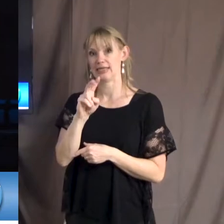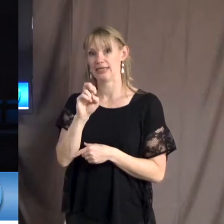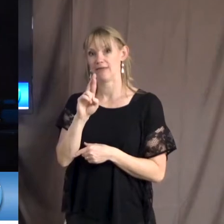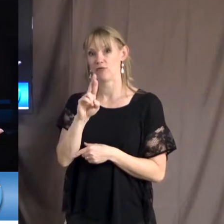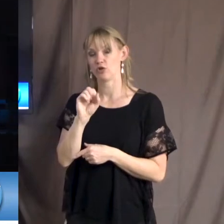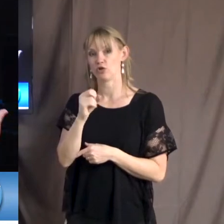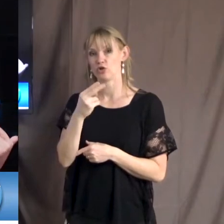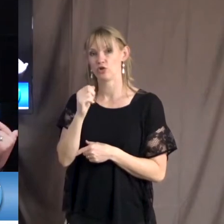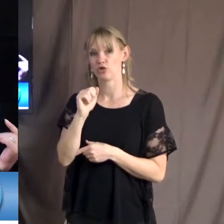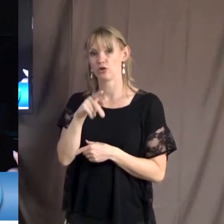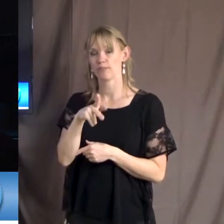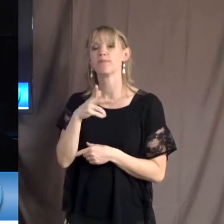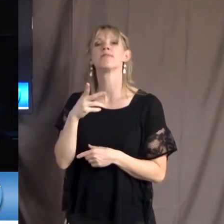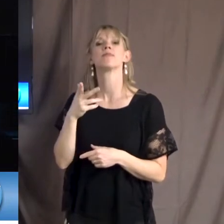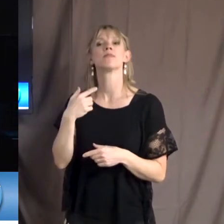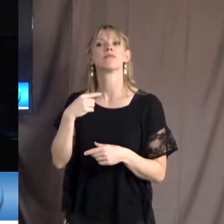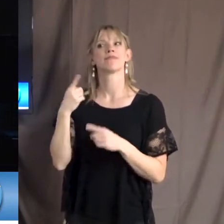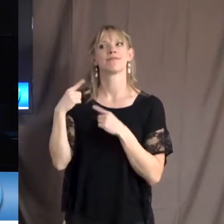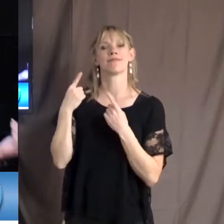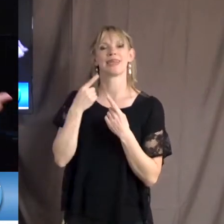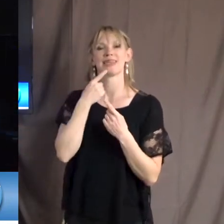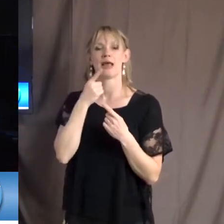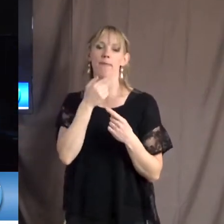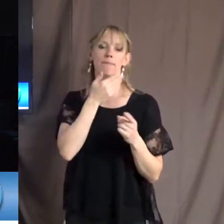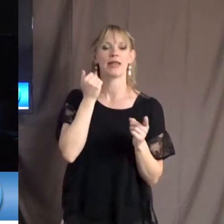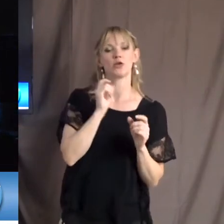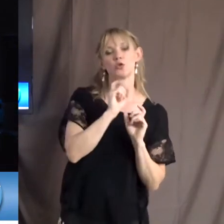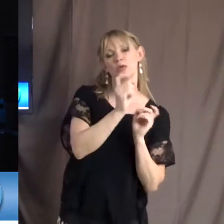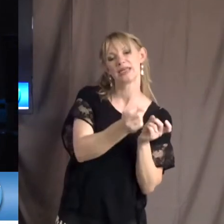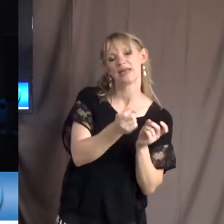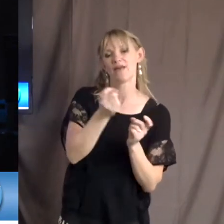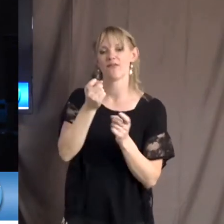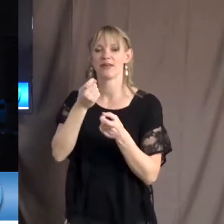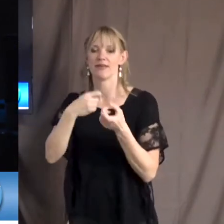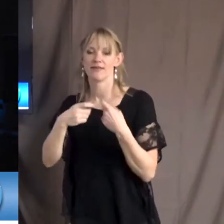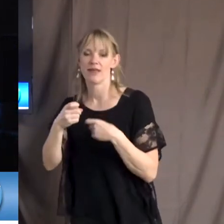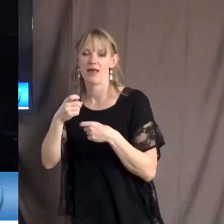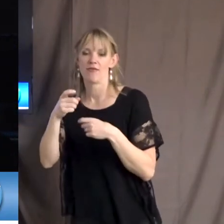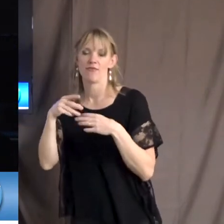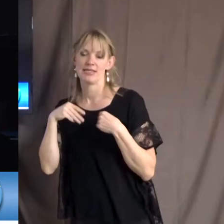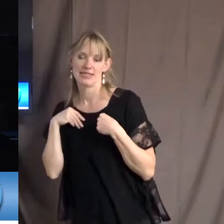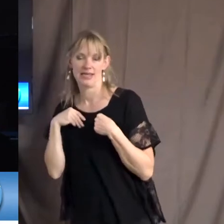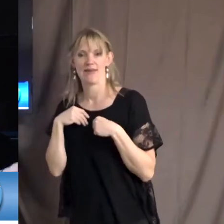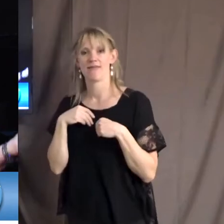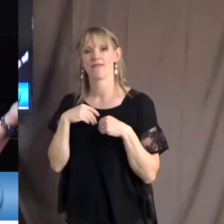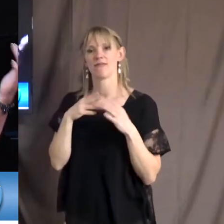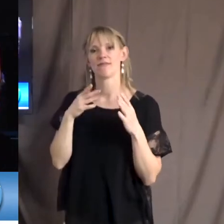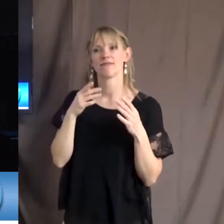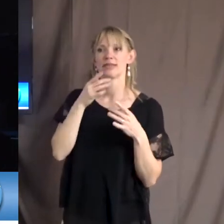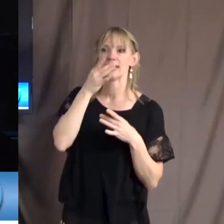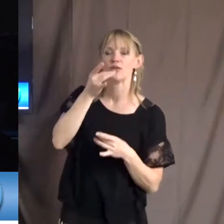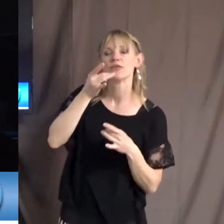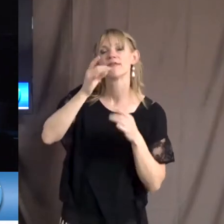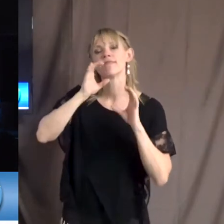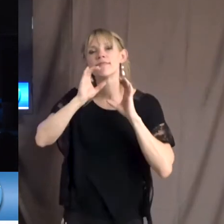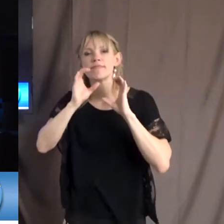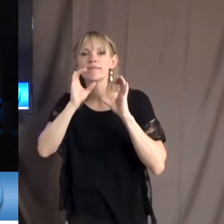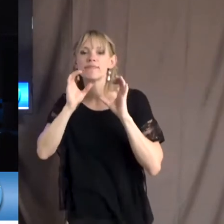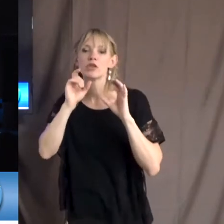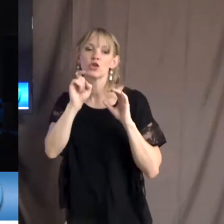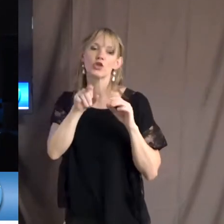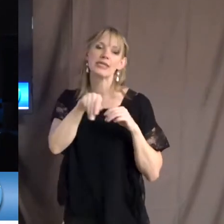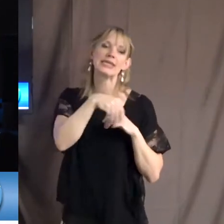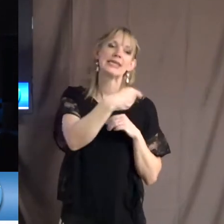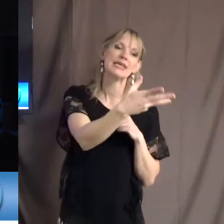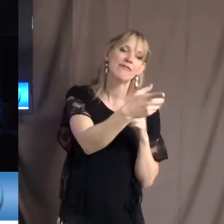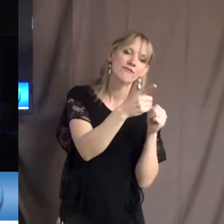better to give than to receive. And we debate in classes and have really interesting conversations about, should you give